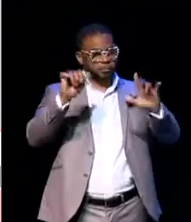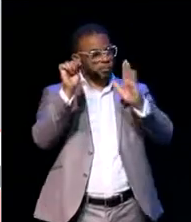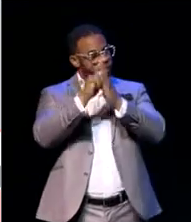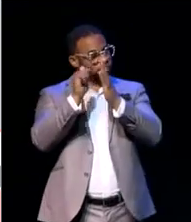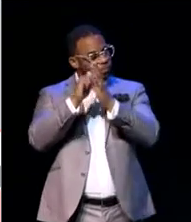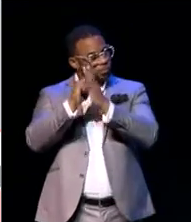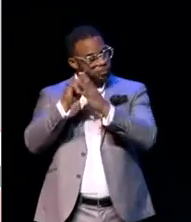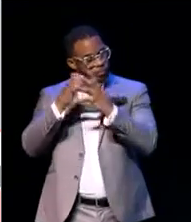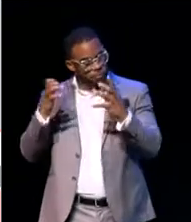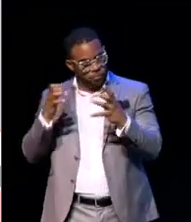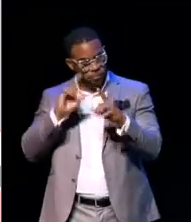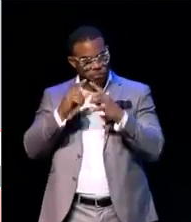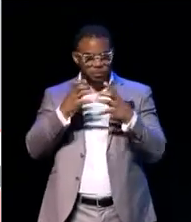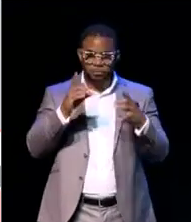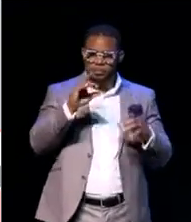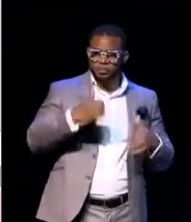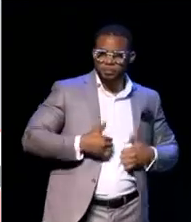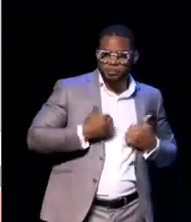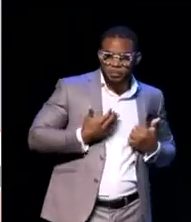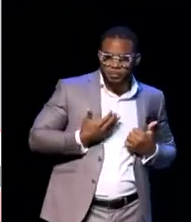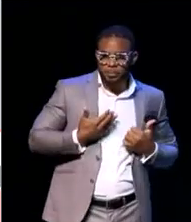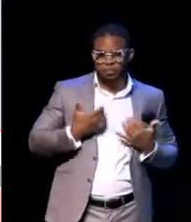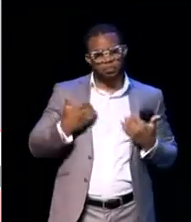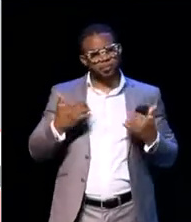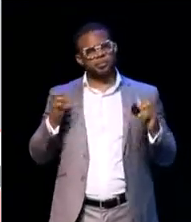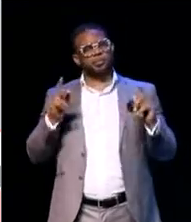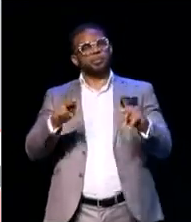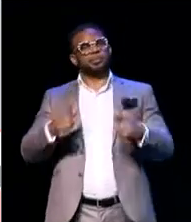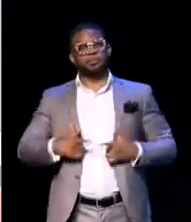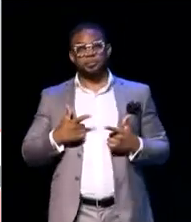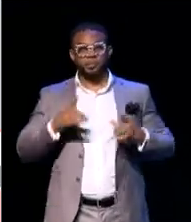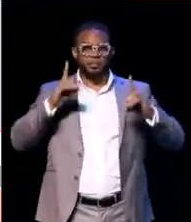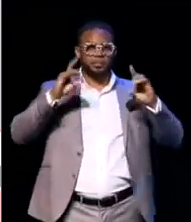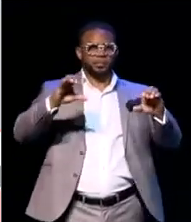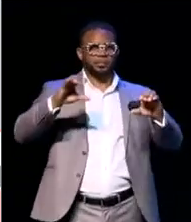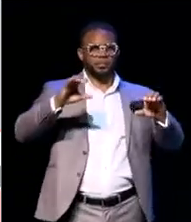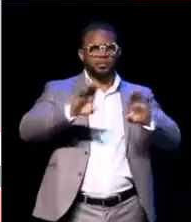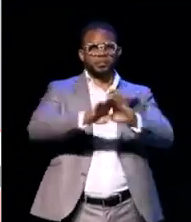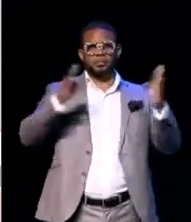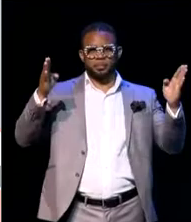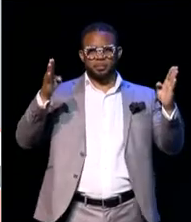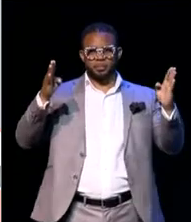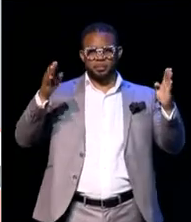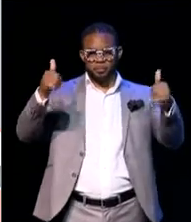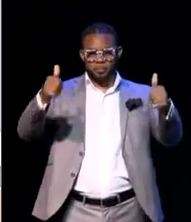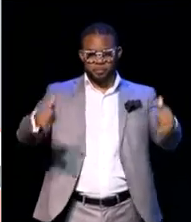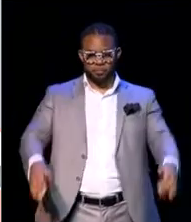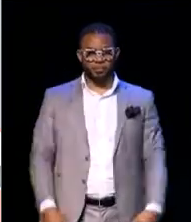lot of doors, talk to a lot of DC residents, and let's get back to life. DC is open.